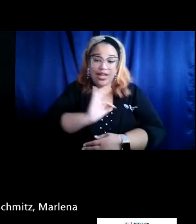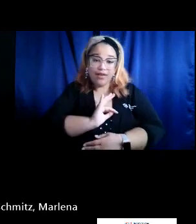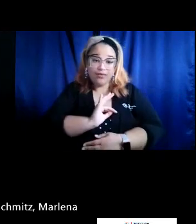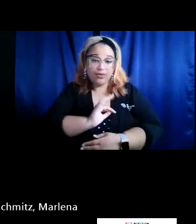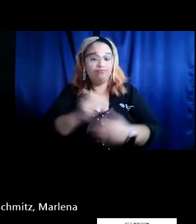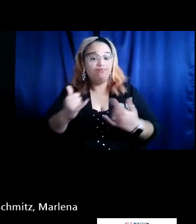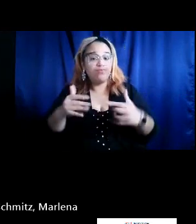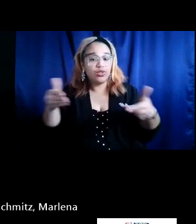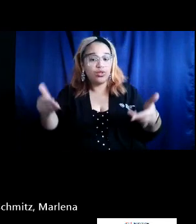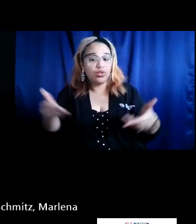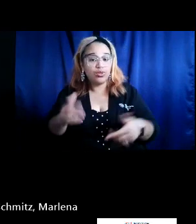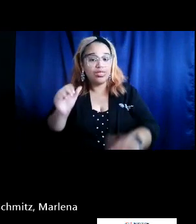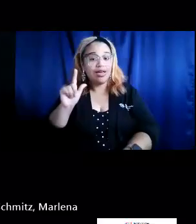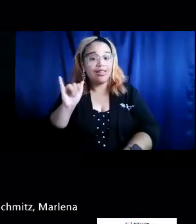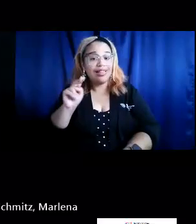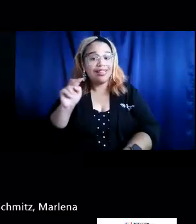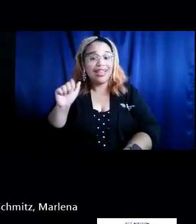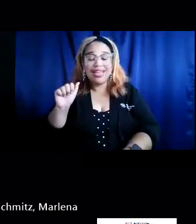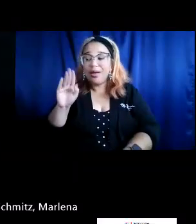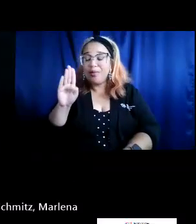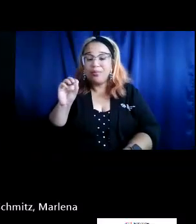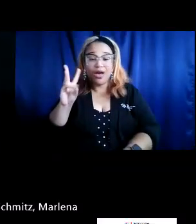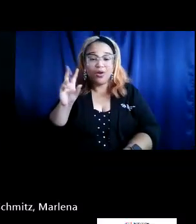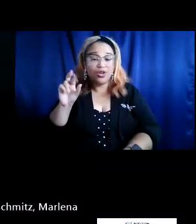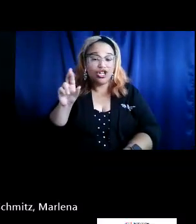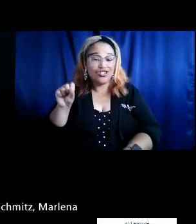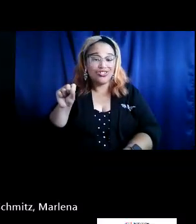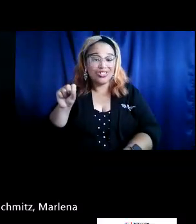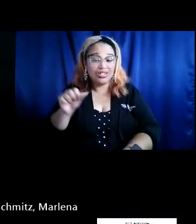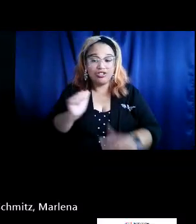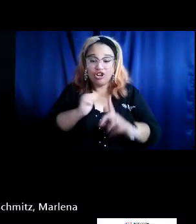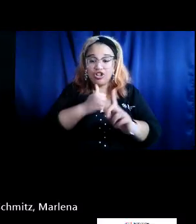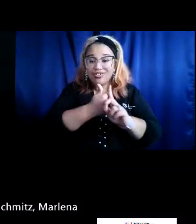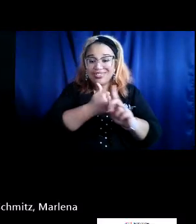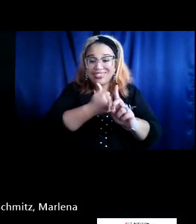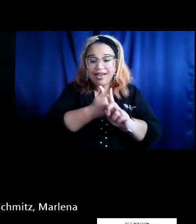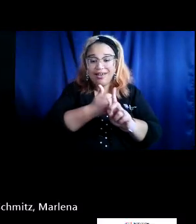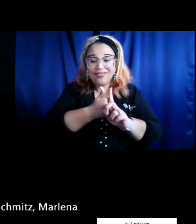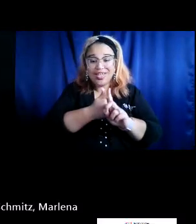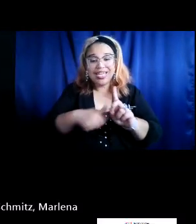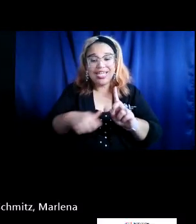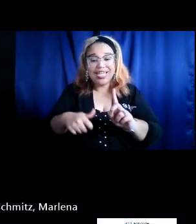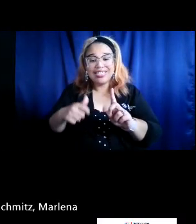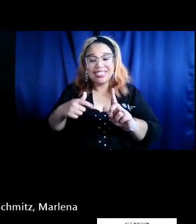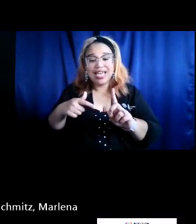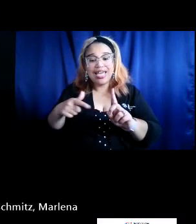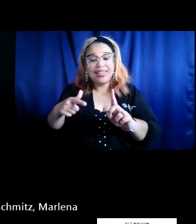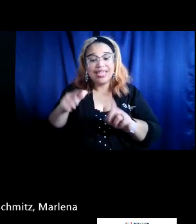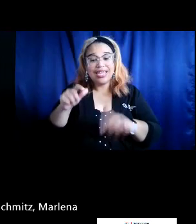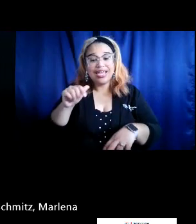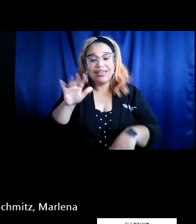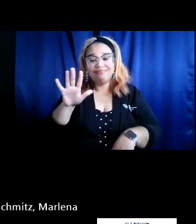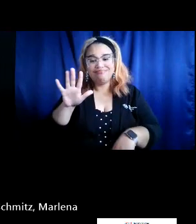State. Welcome, Alaina. And could you tell us a little bit about yourself and the work you